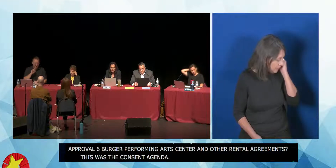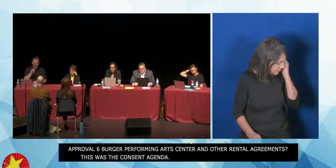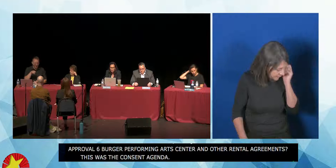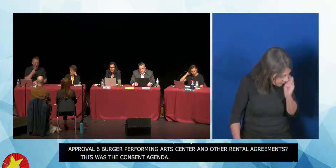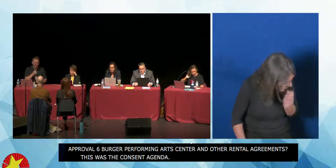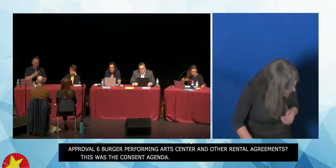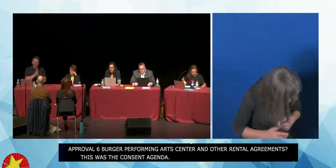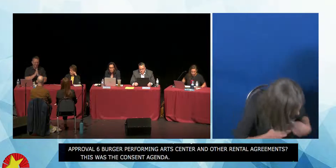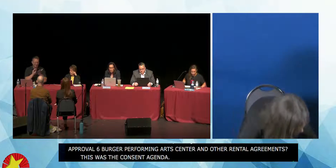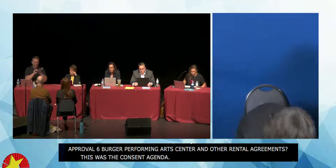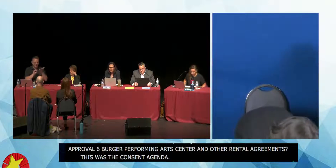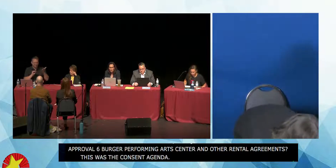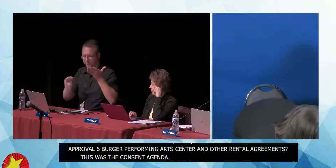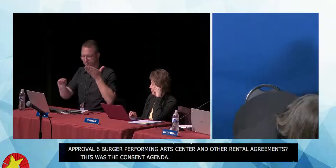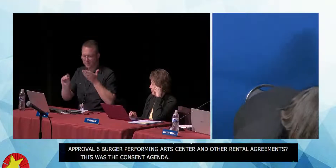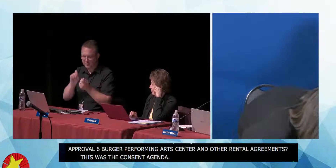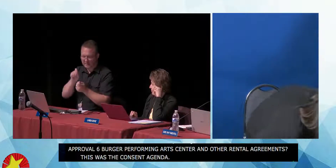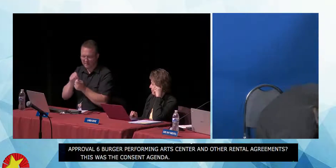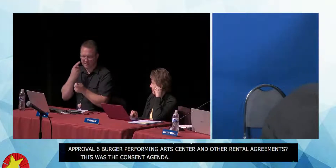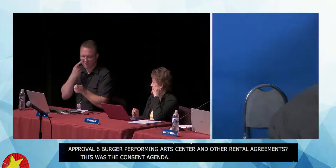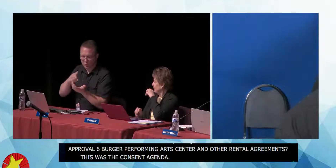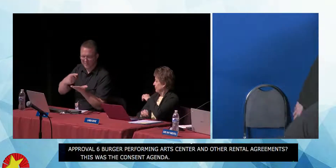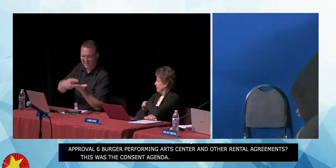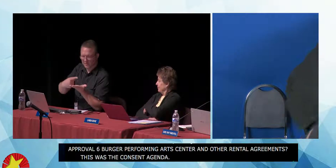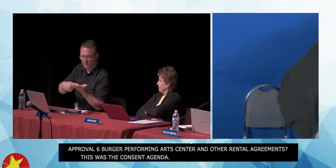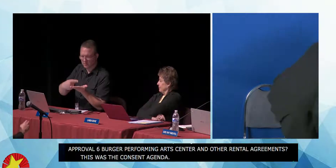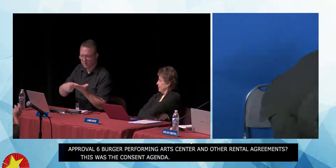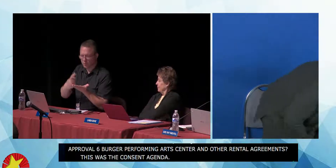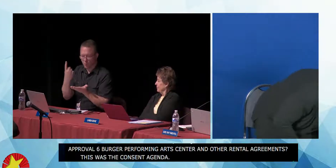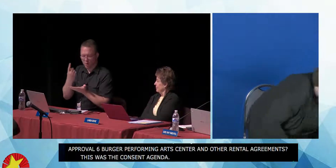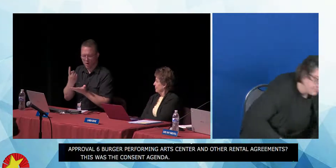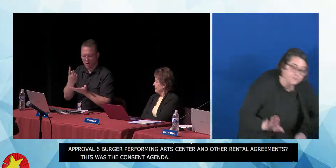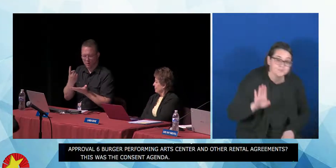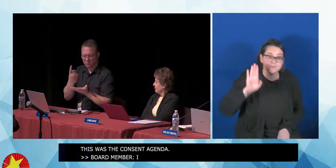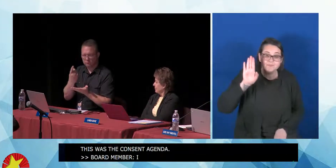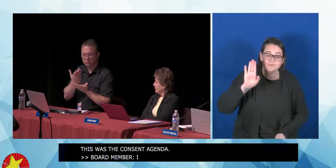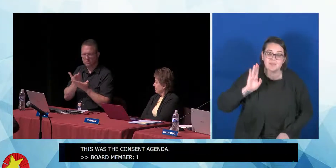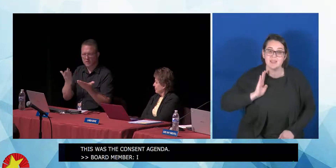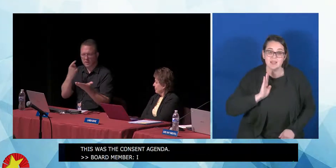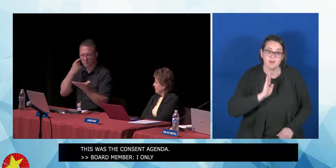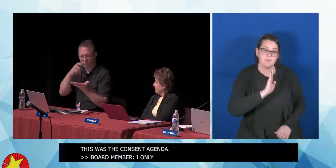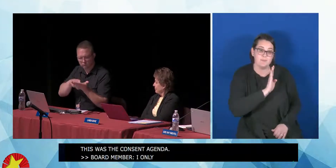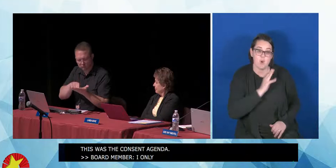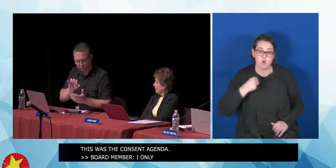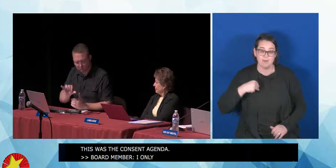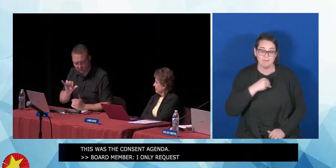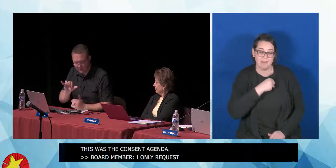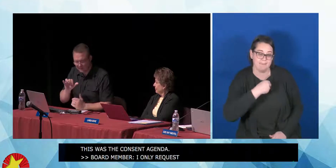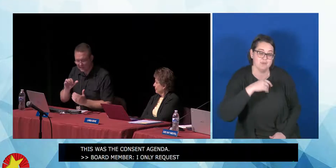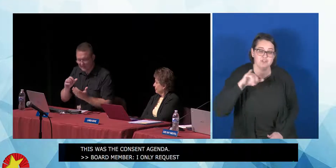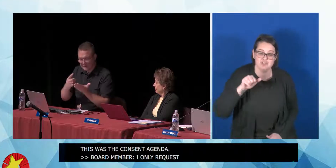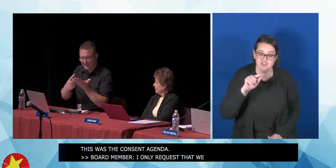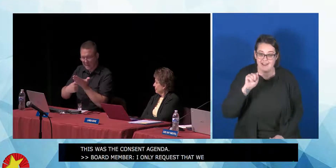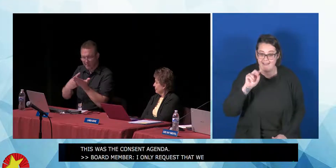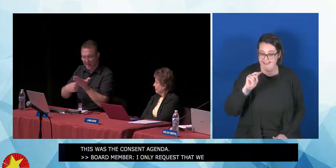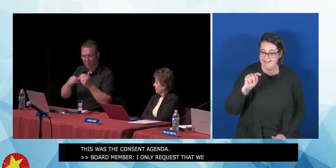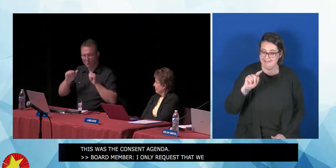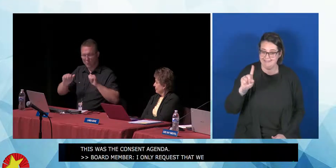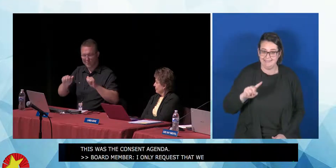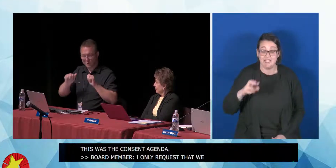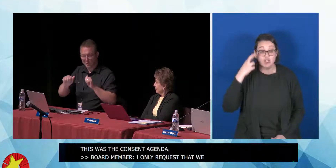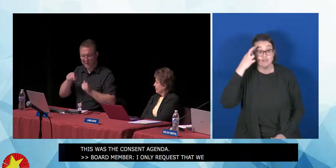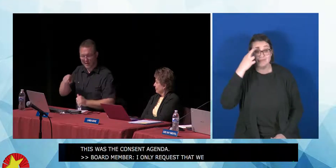This is Board Member Jantz. I only request that we help this one separately for discussion